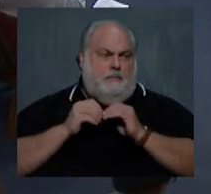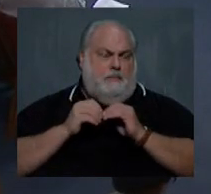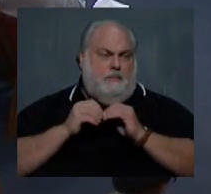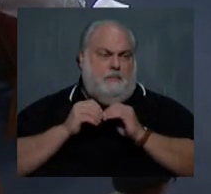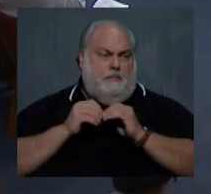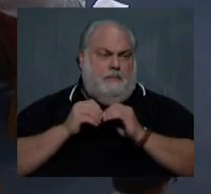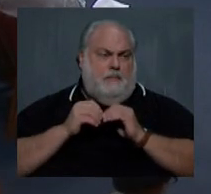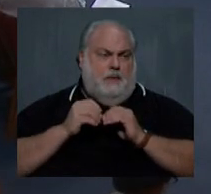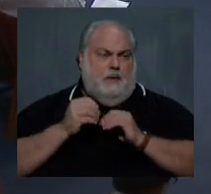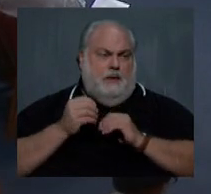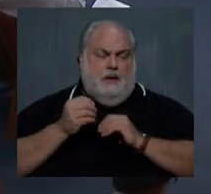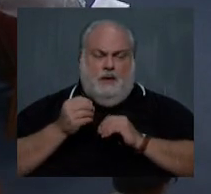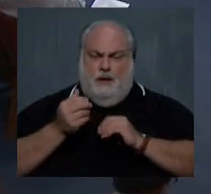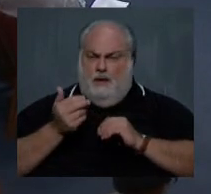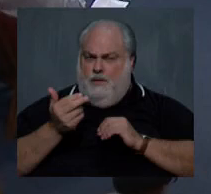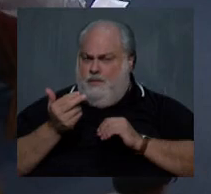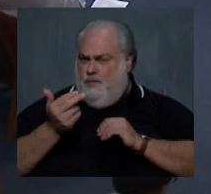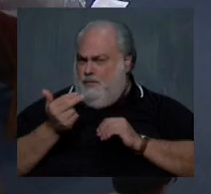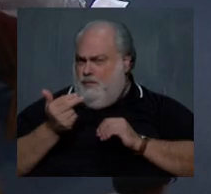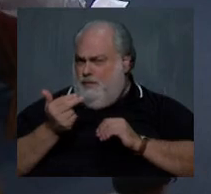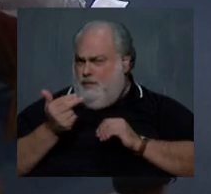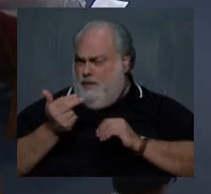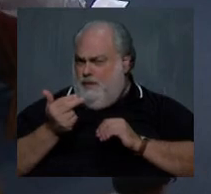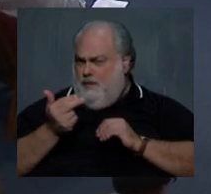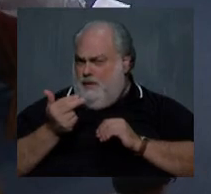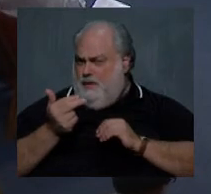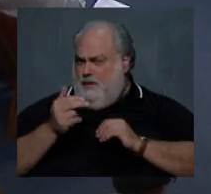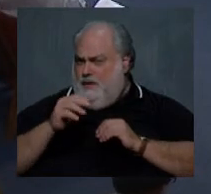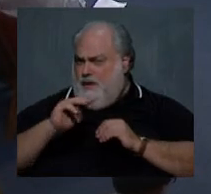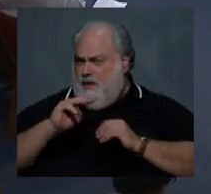13. It looks like the Mosaic Church is